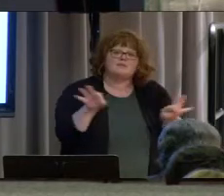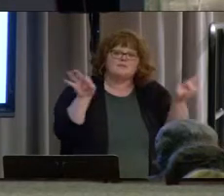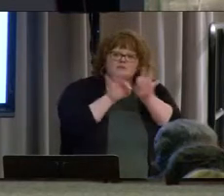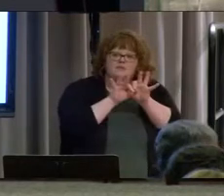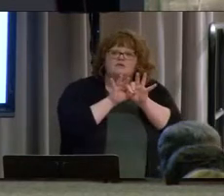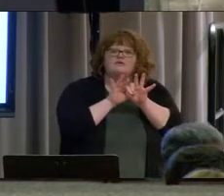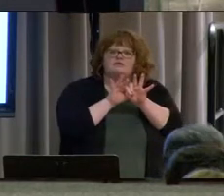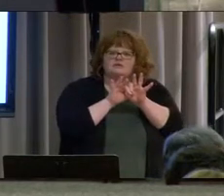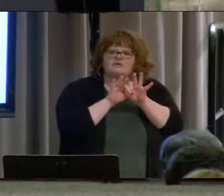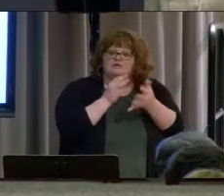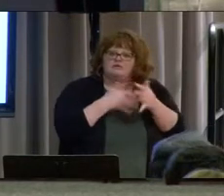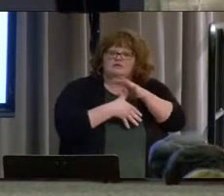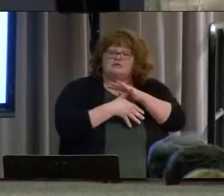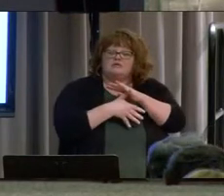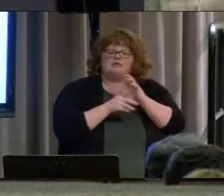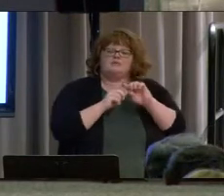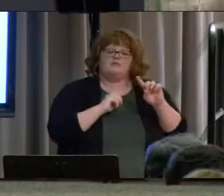that